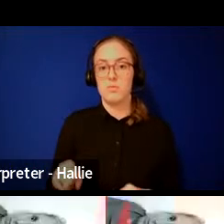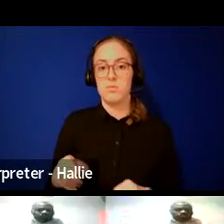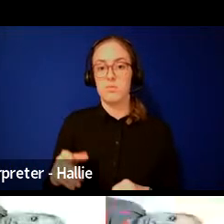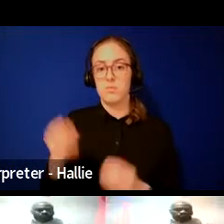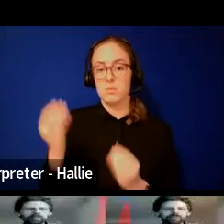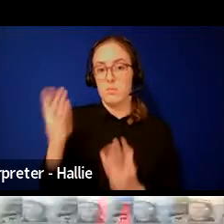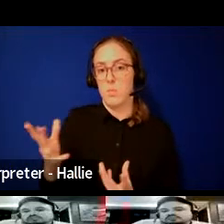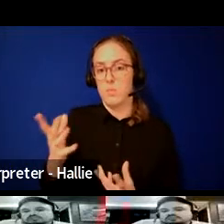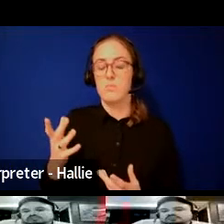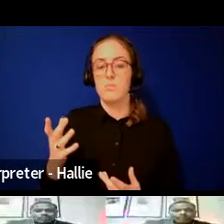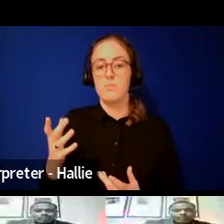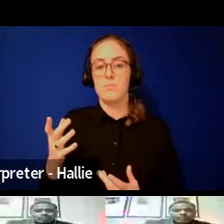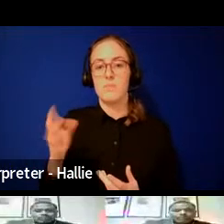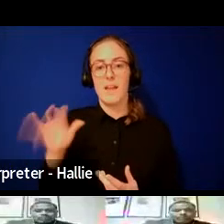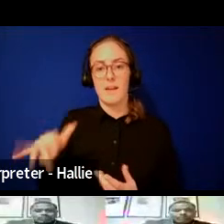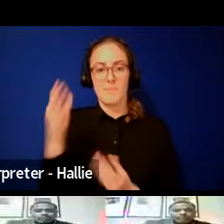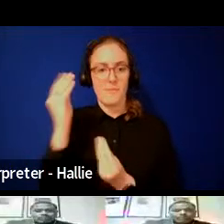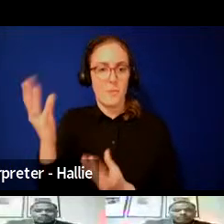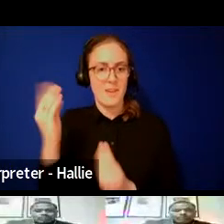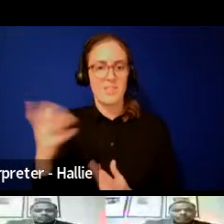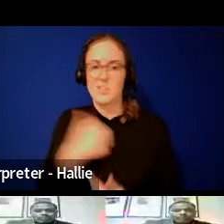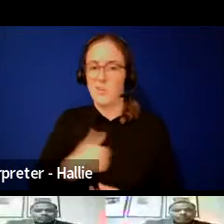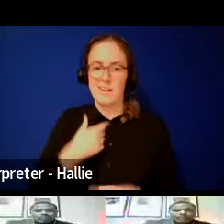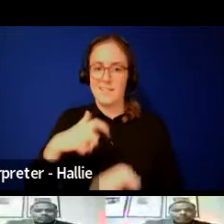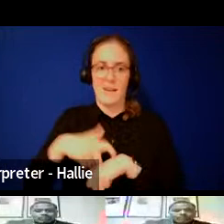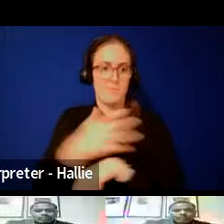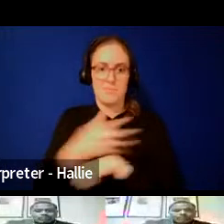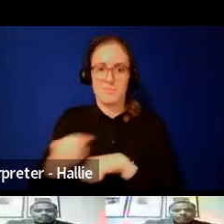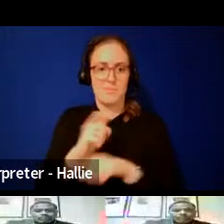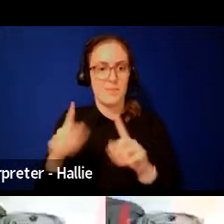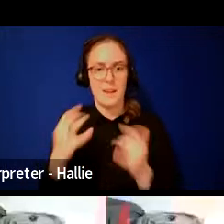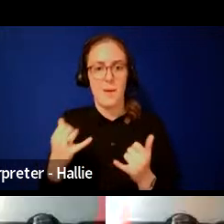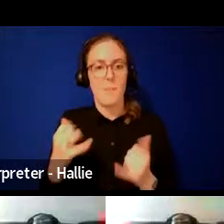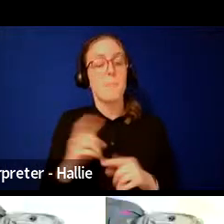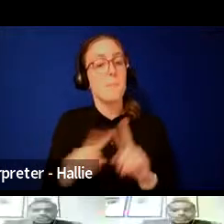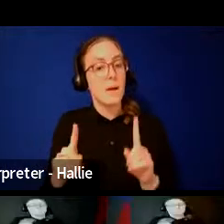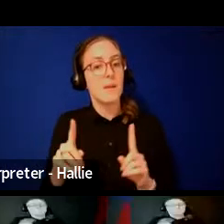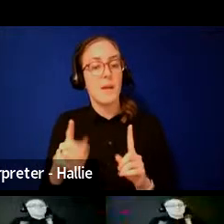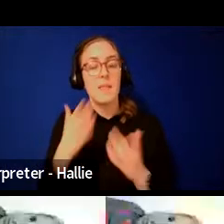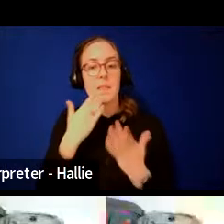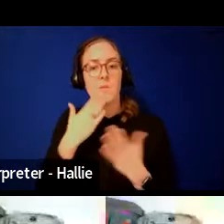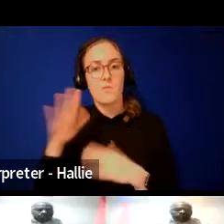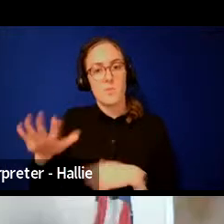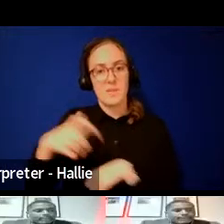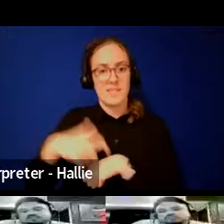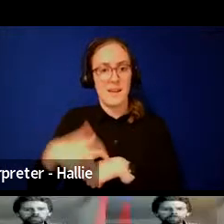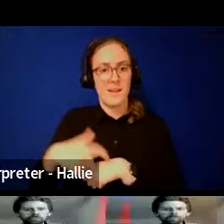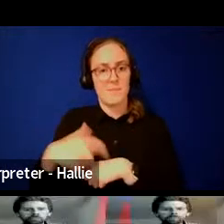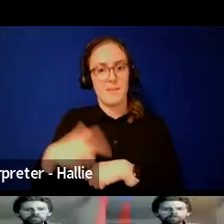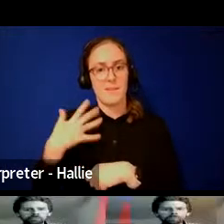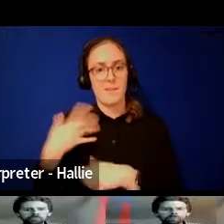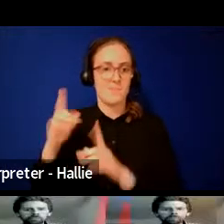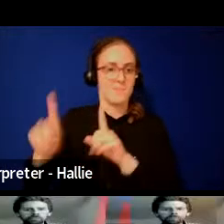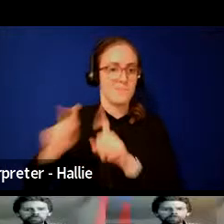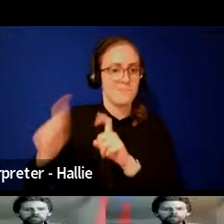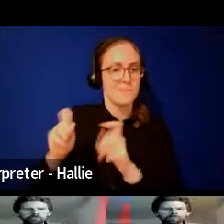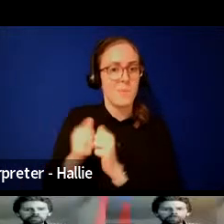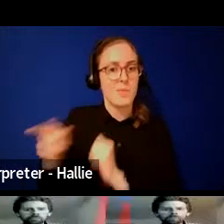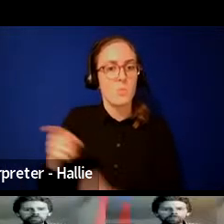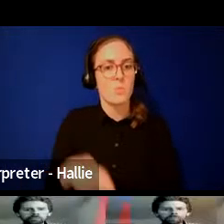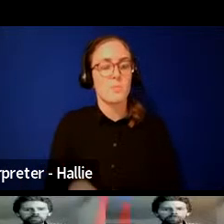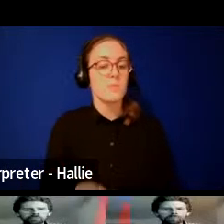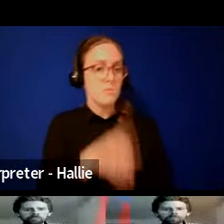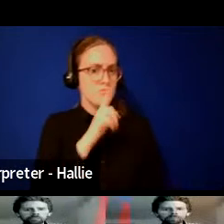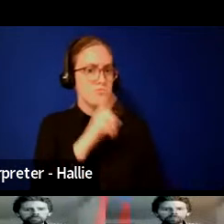up with any questions. We're way over time, but we appreciate the time you did give us and allow to answer some of the questions that we had here. Sure,